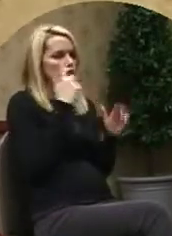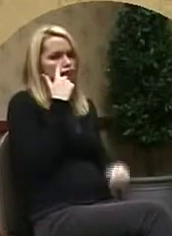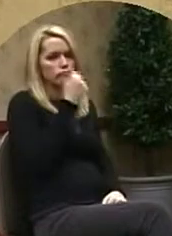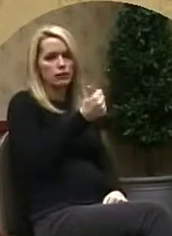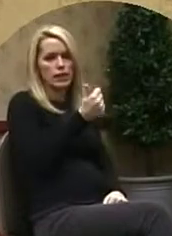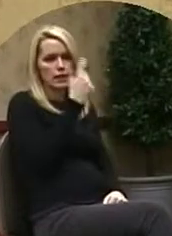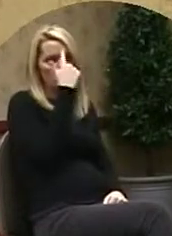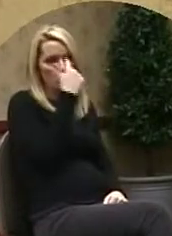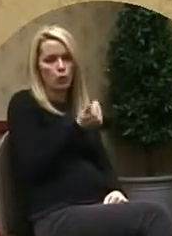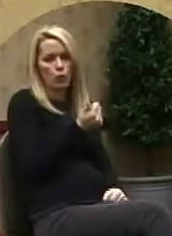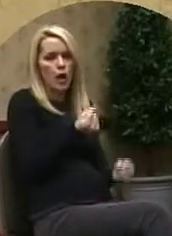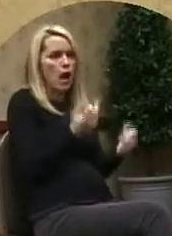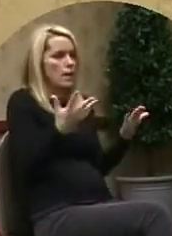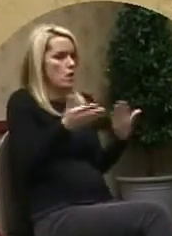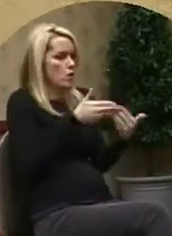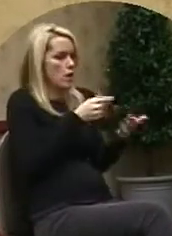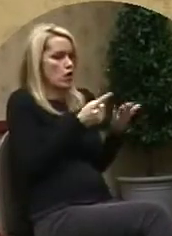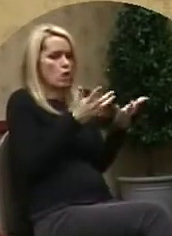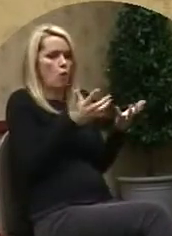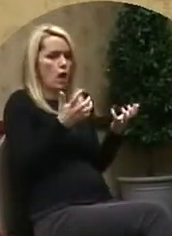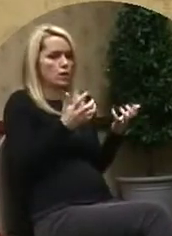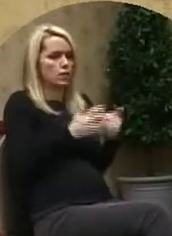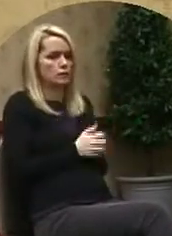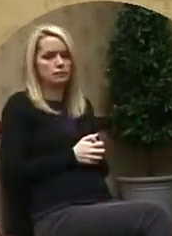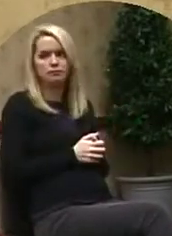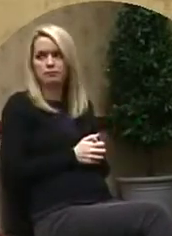own clean, perfect little master.